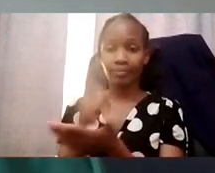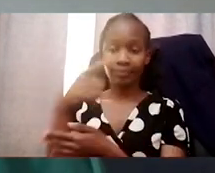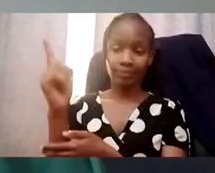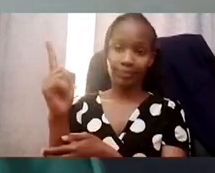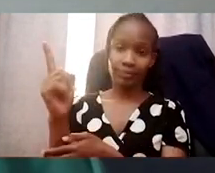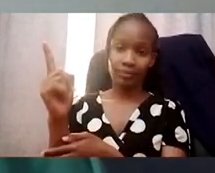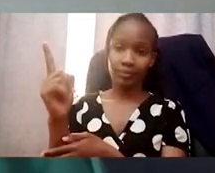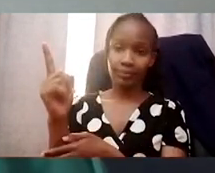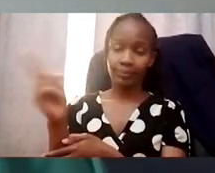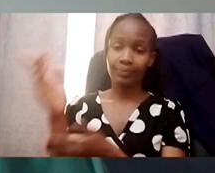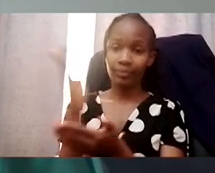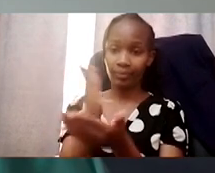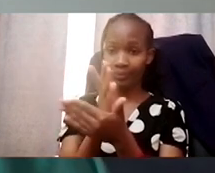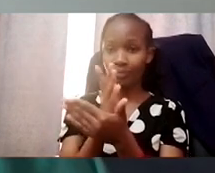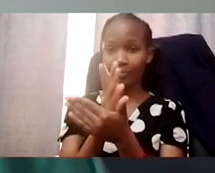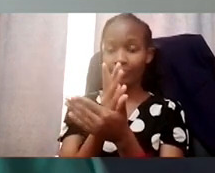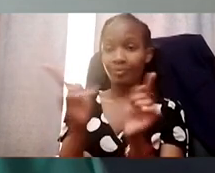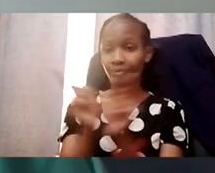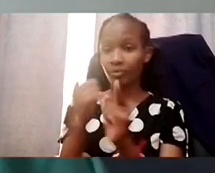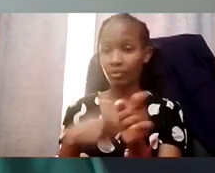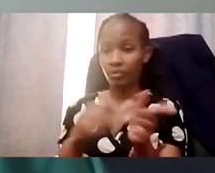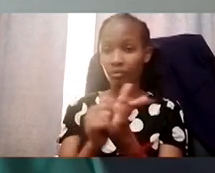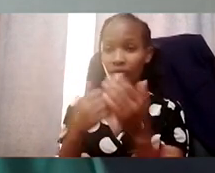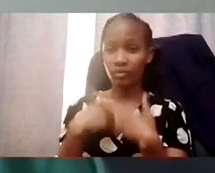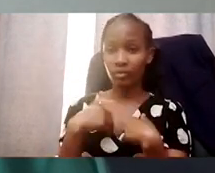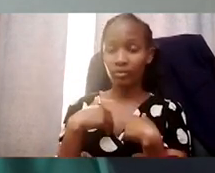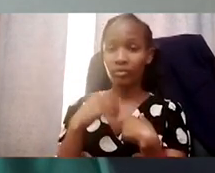of course, the little time they have, then they have to refine that.